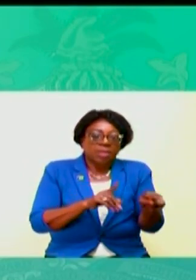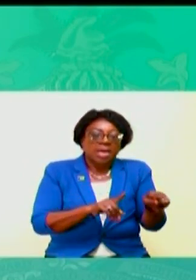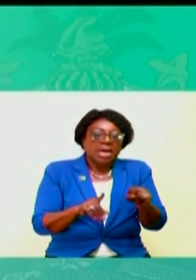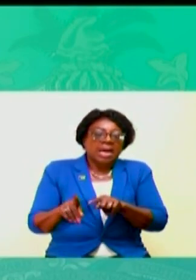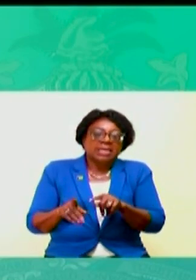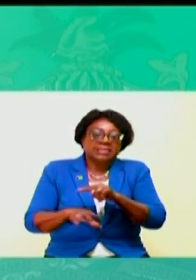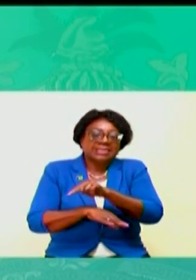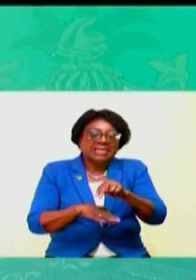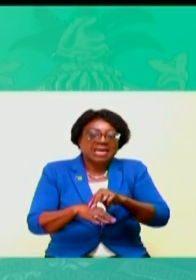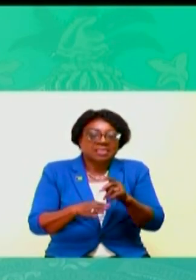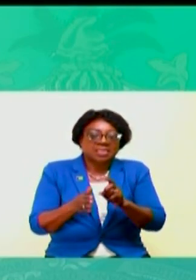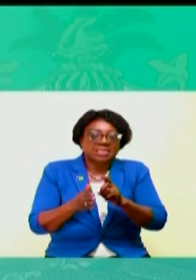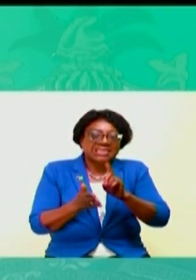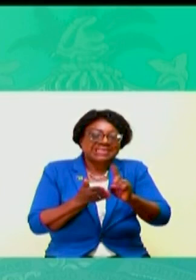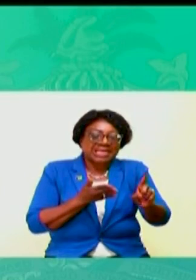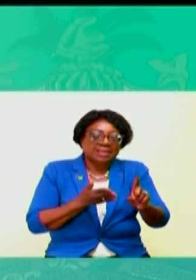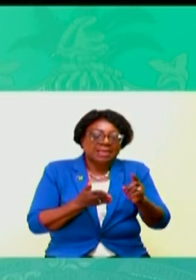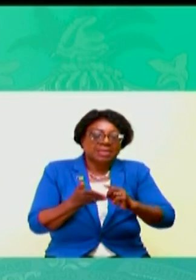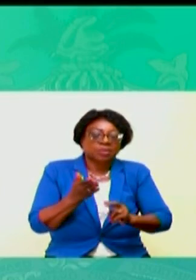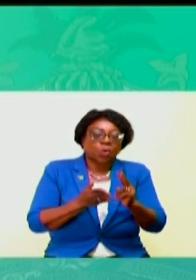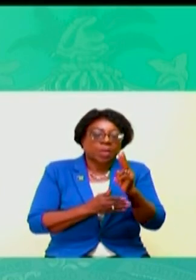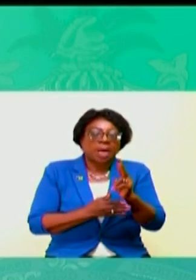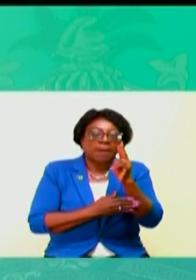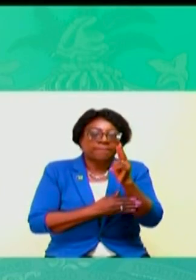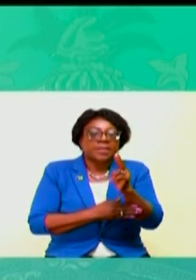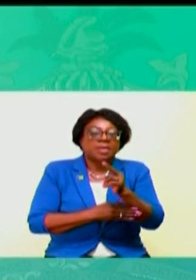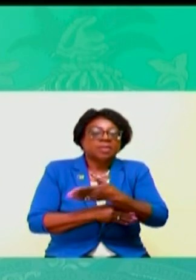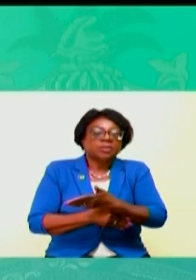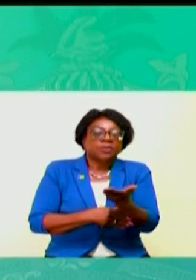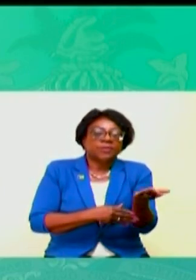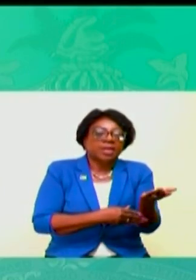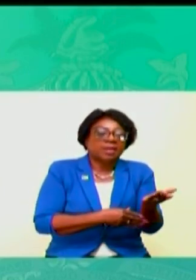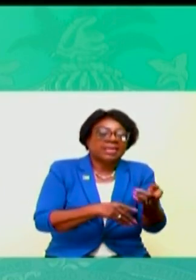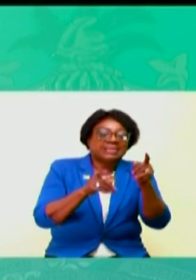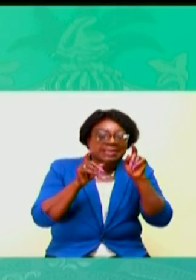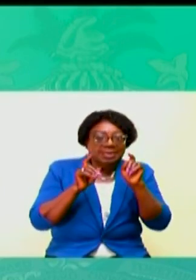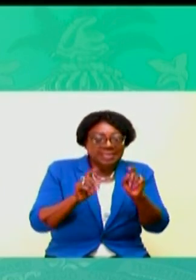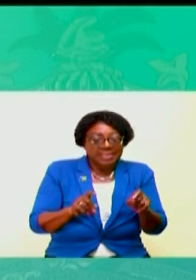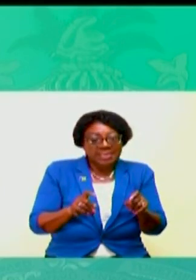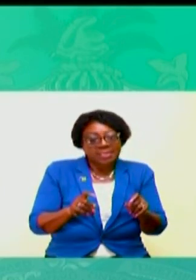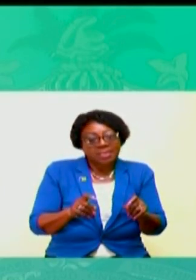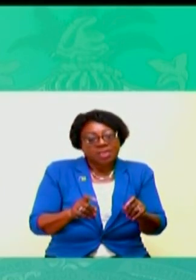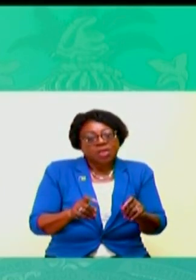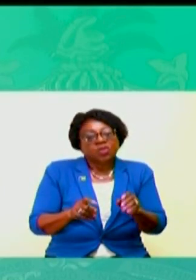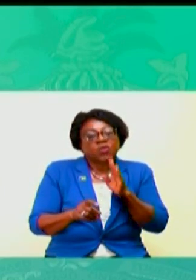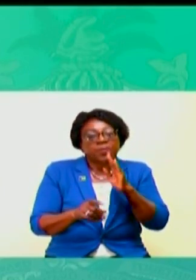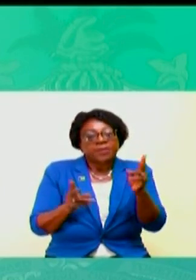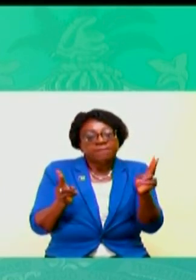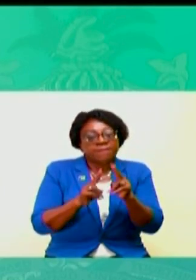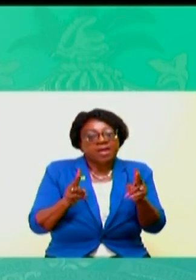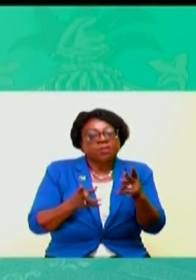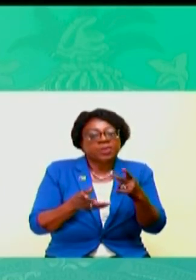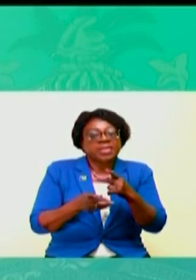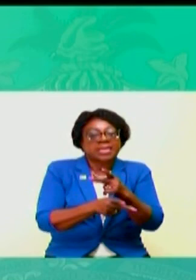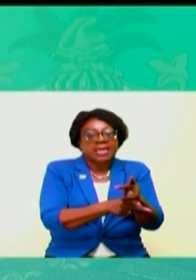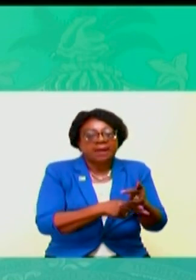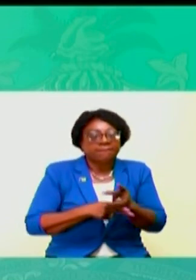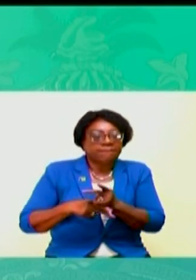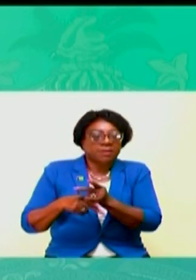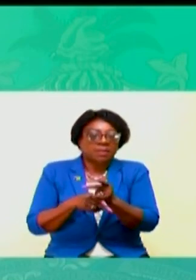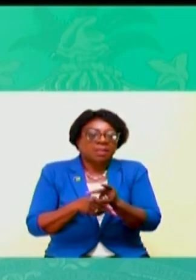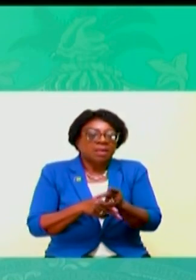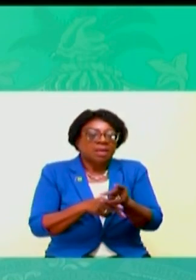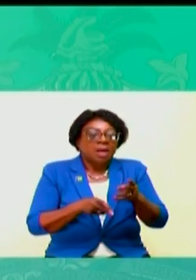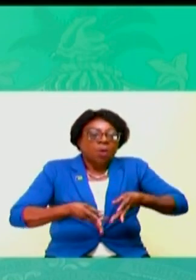Hence, there is a need to exercise greater fiscal prudence than ever. This budget of